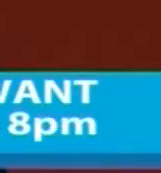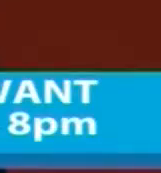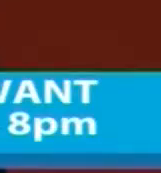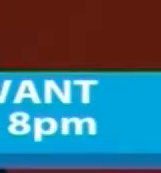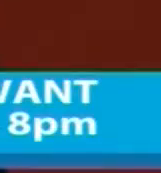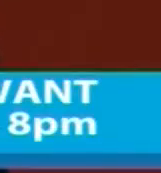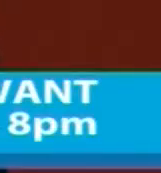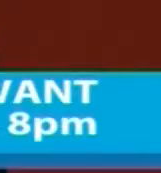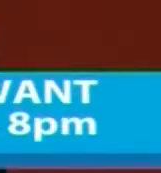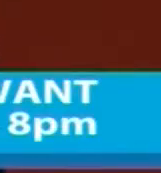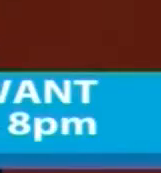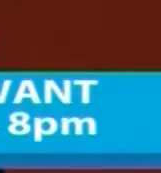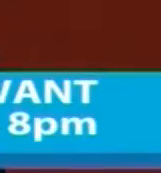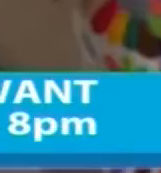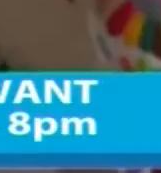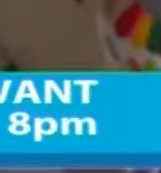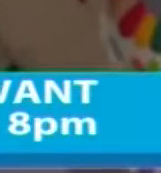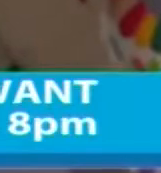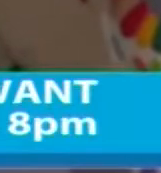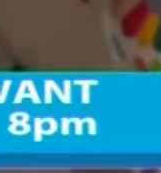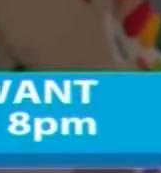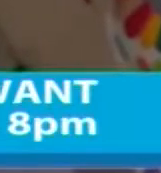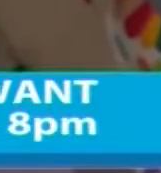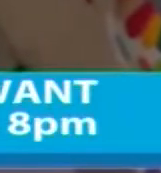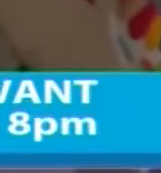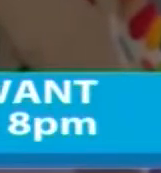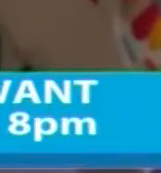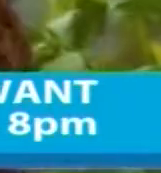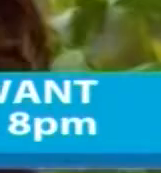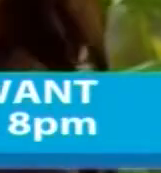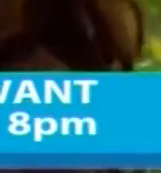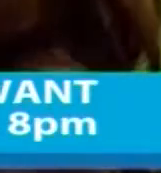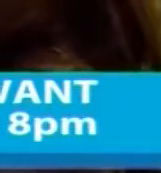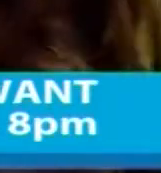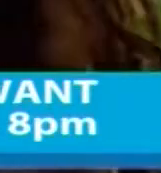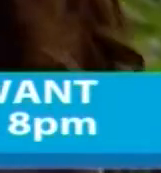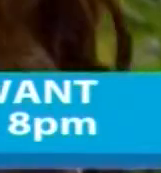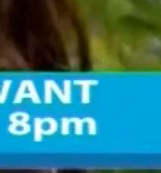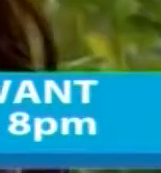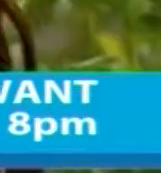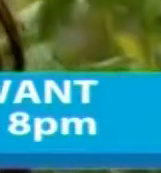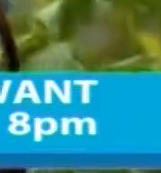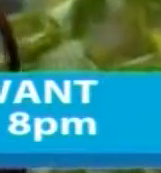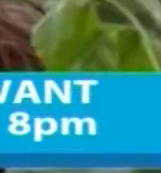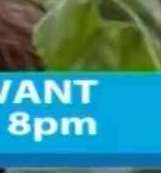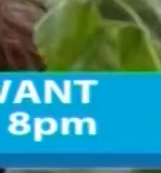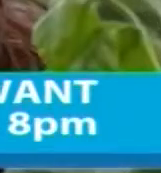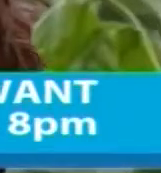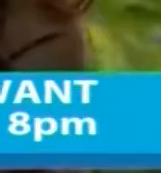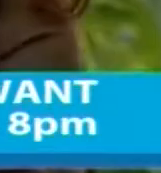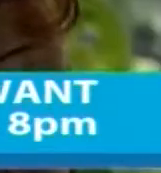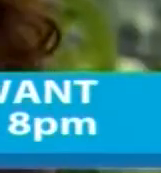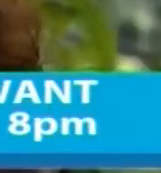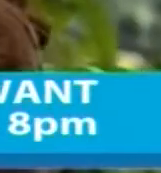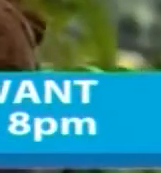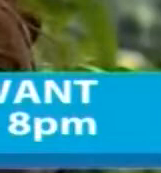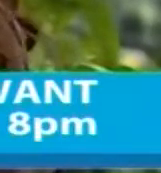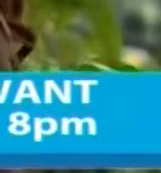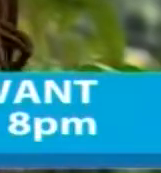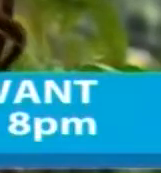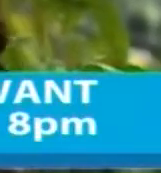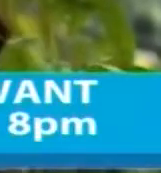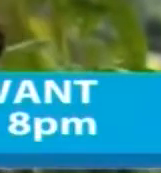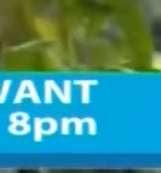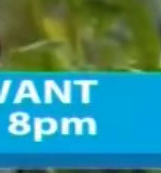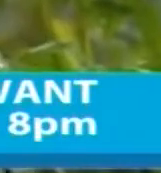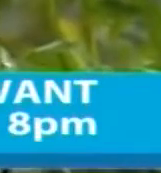got yourself pregnant, to keep him with you and to stop him from staying with that other woman. I mean, look around you, Max. That woman is all over the place. Your father shouldn't have told her